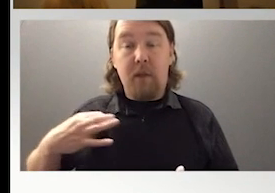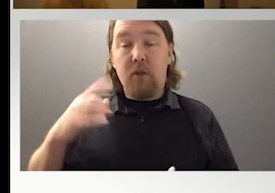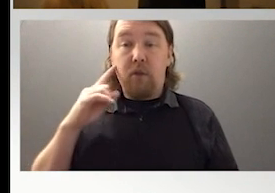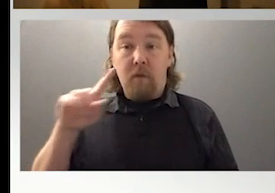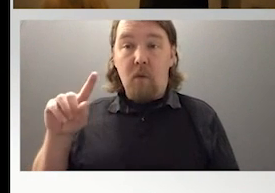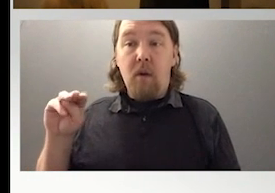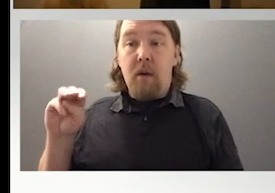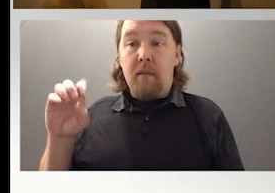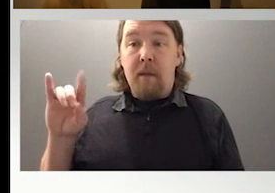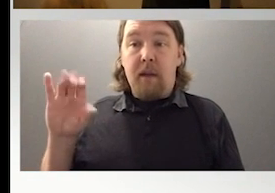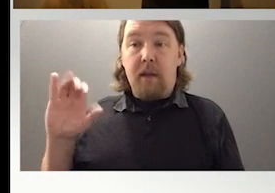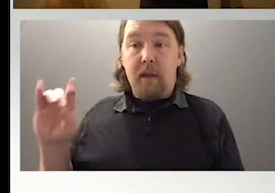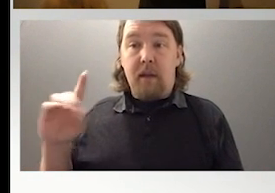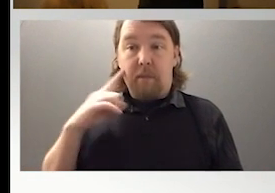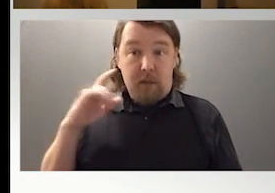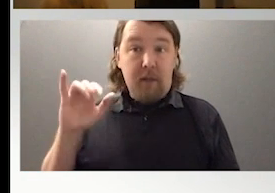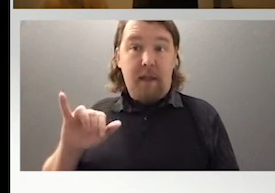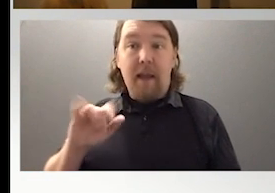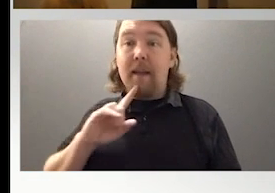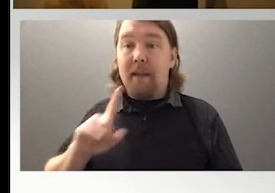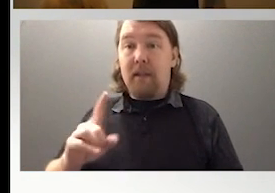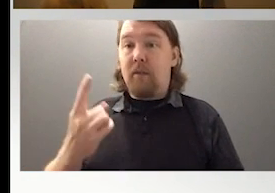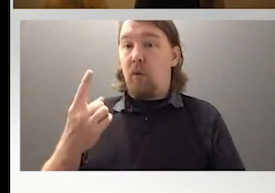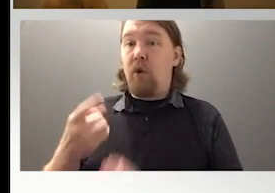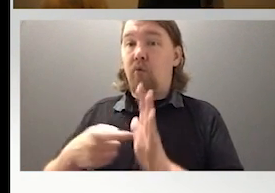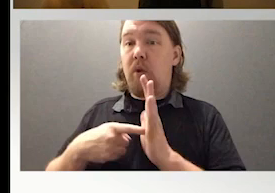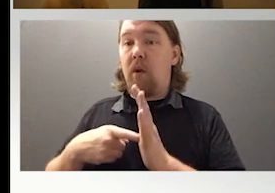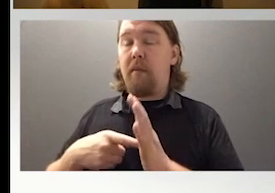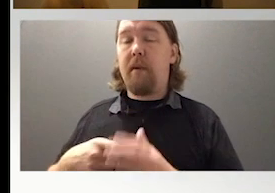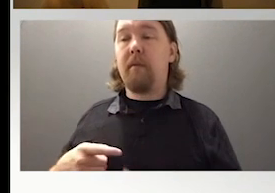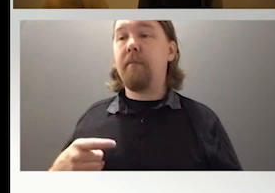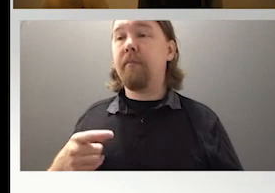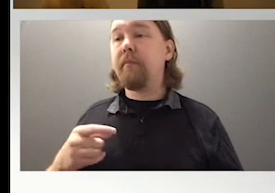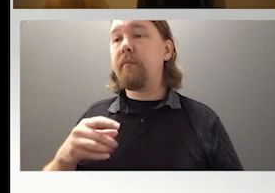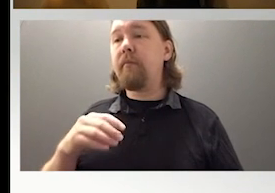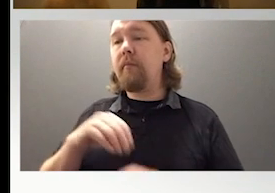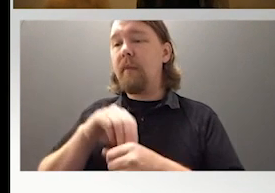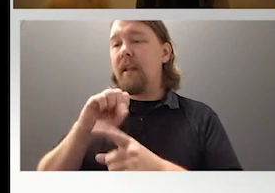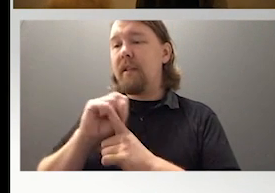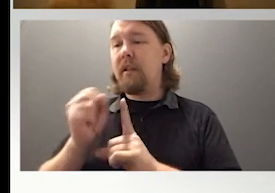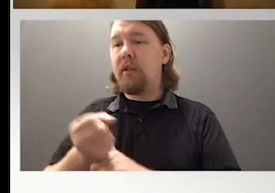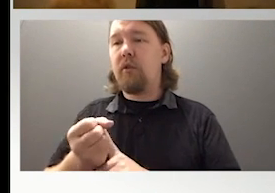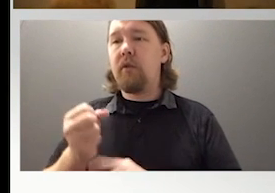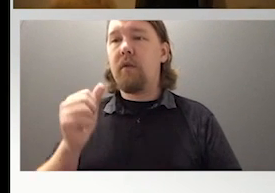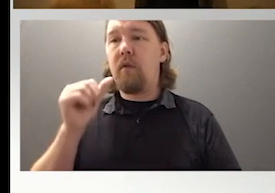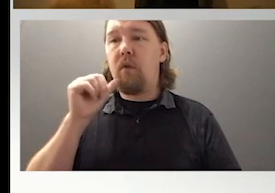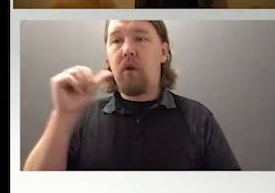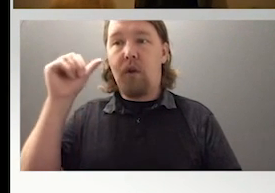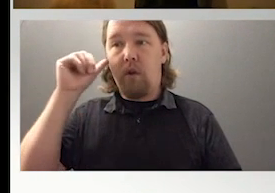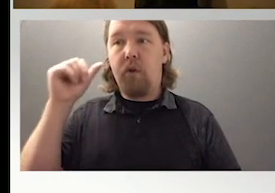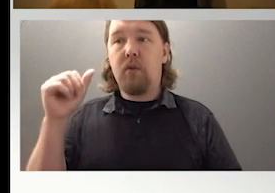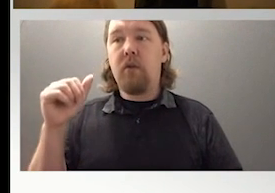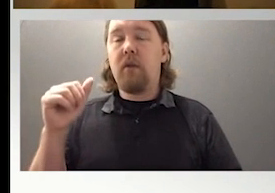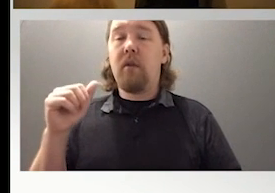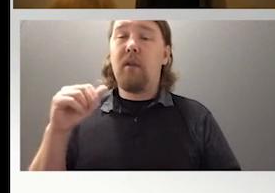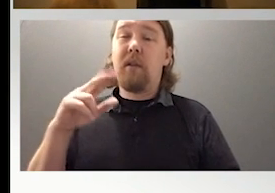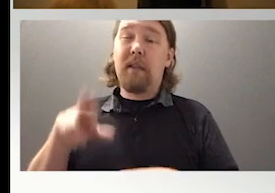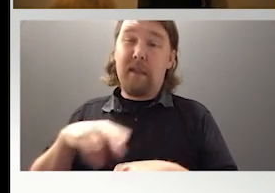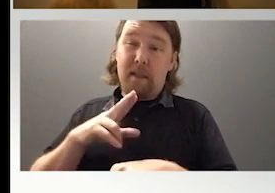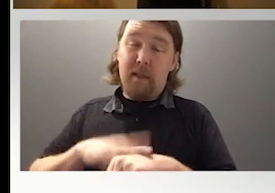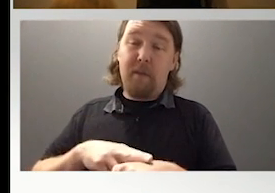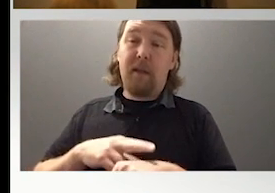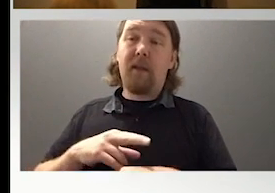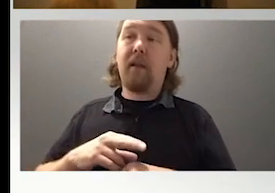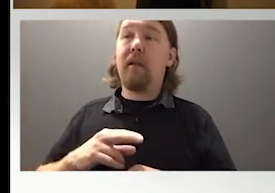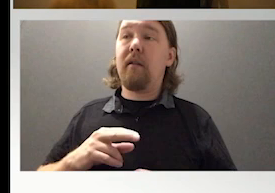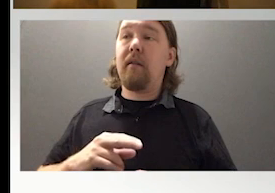Medicaid, because that is a requirement. And in the cases of adults, typically,